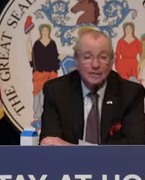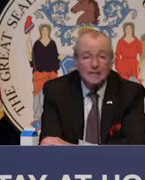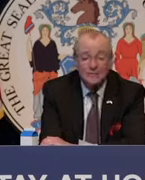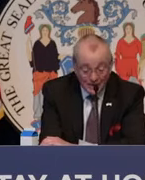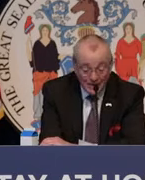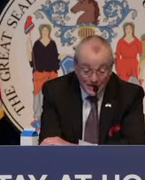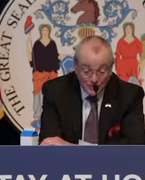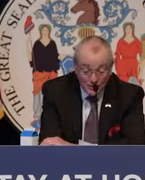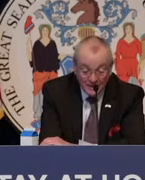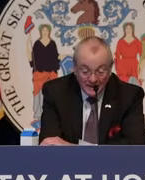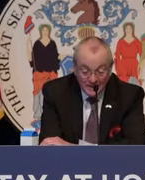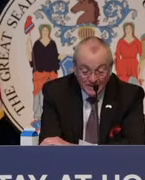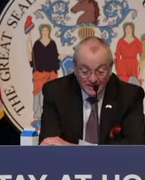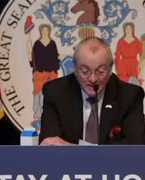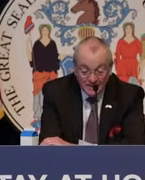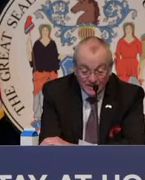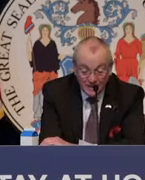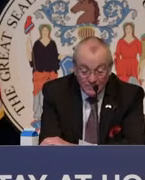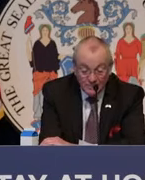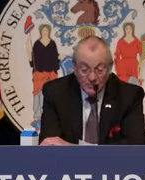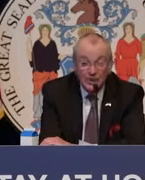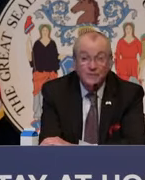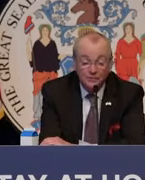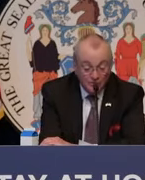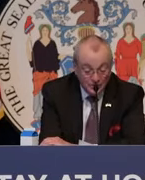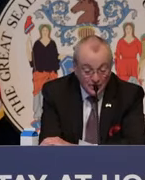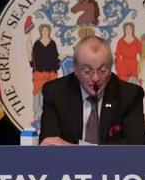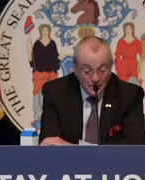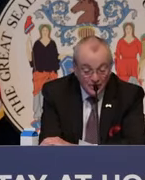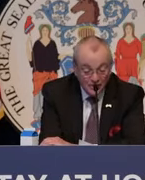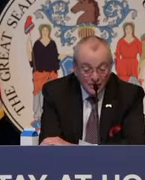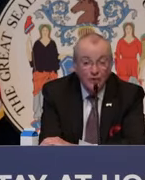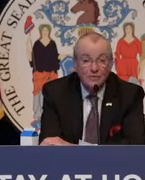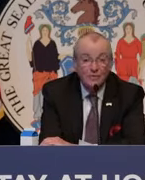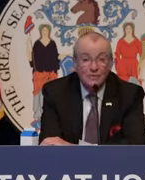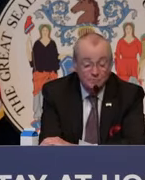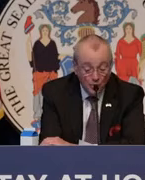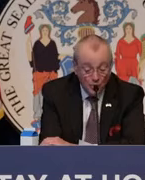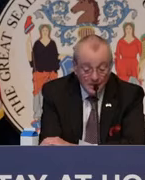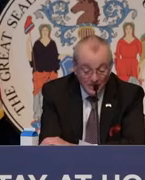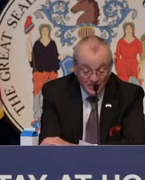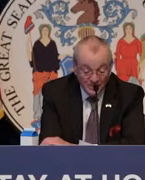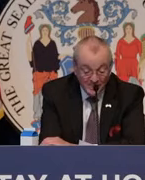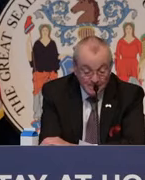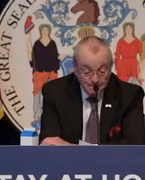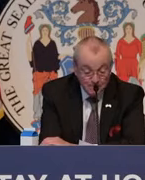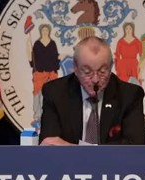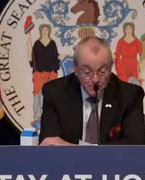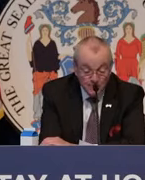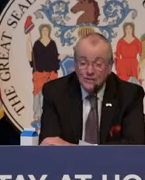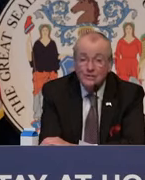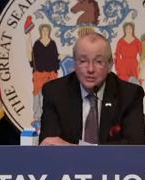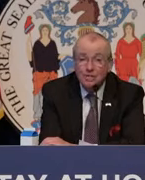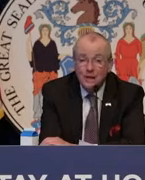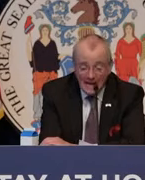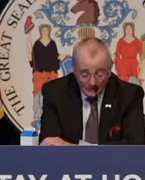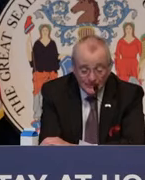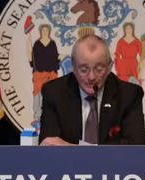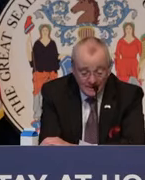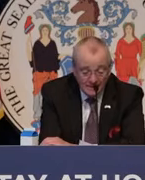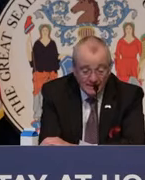to actually leave the classroom and continue to substitute teach for several more years. Bless her,